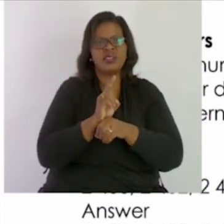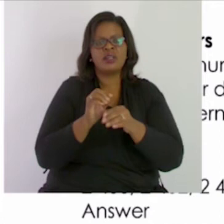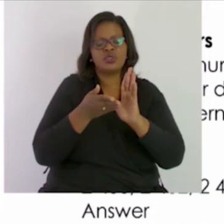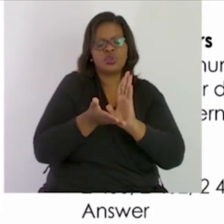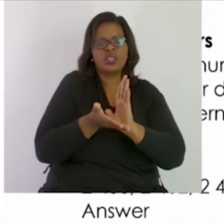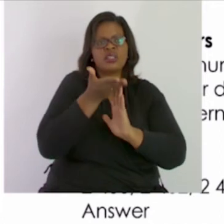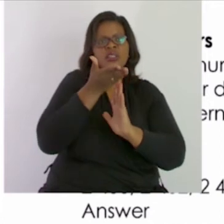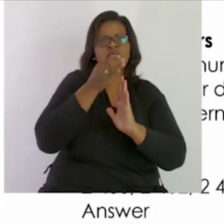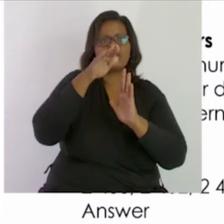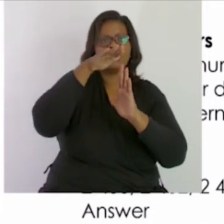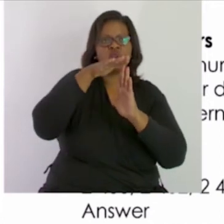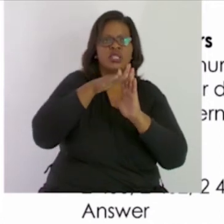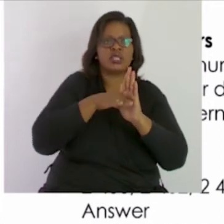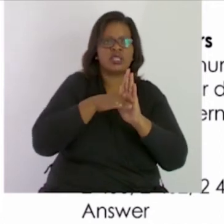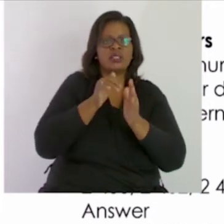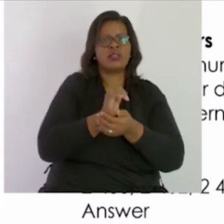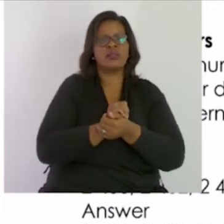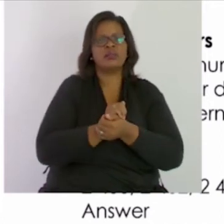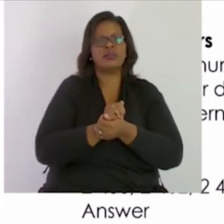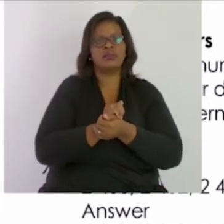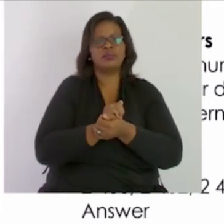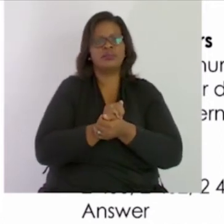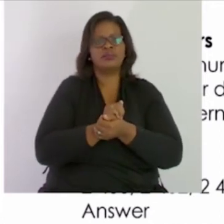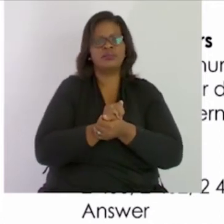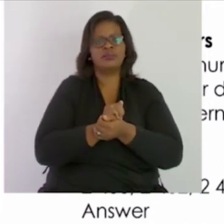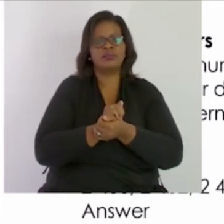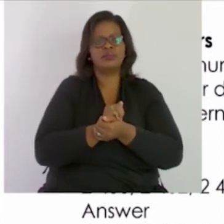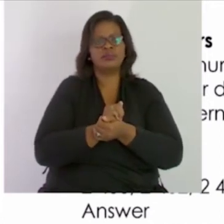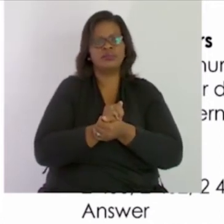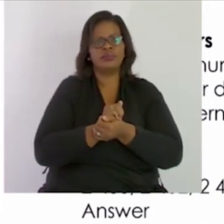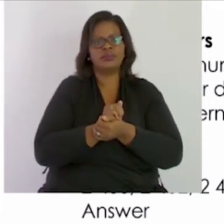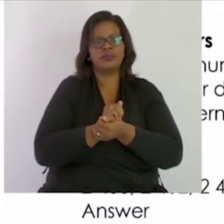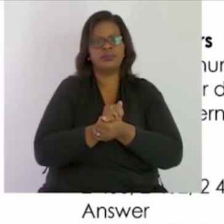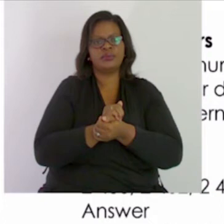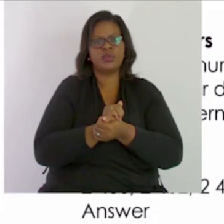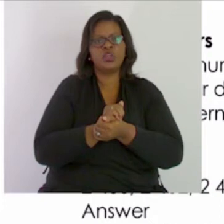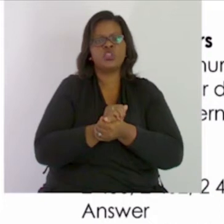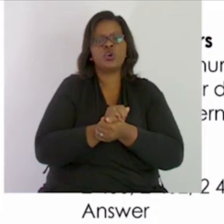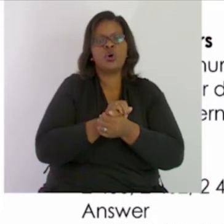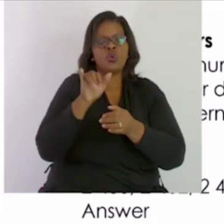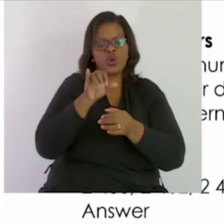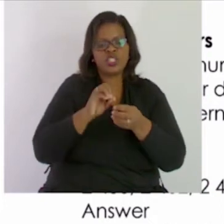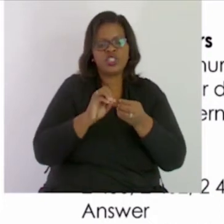decreasing. Then we are supposed to find the number by which it is increasing or decreasing with.